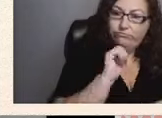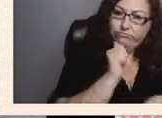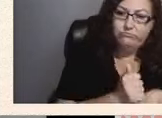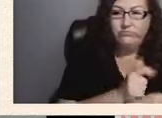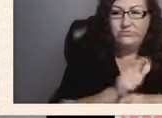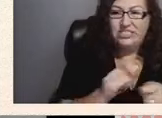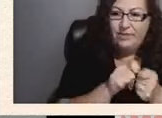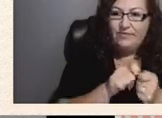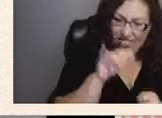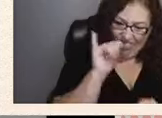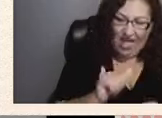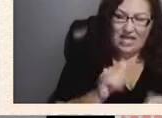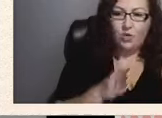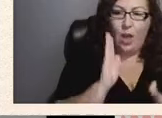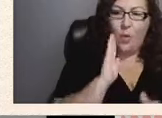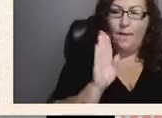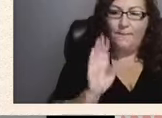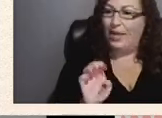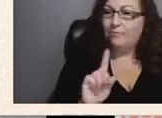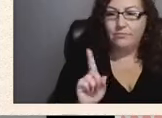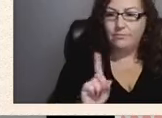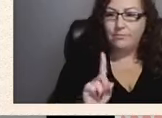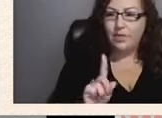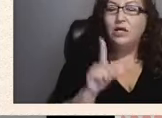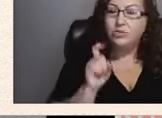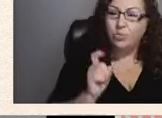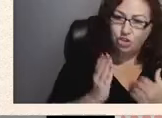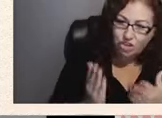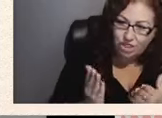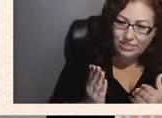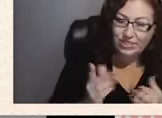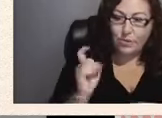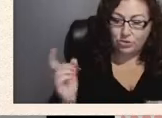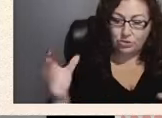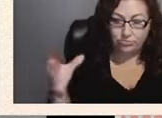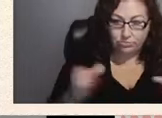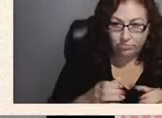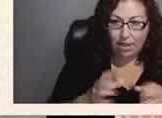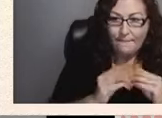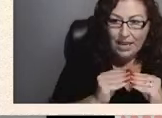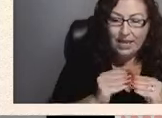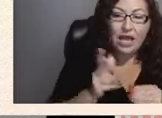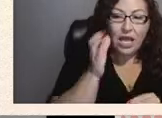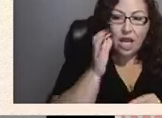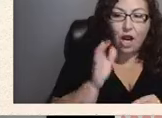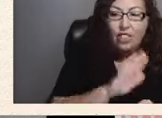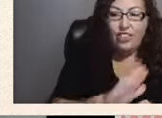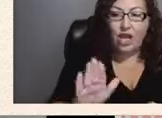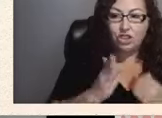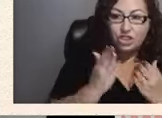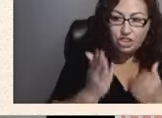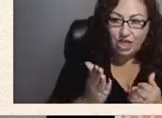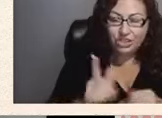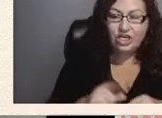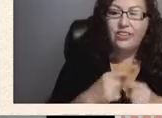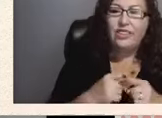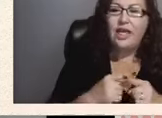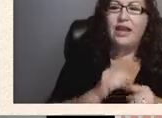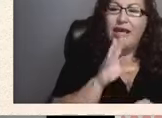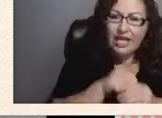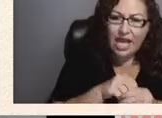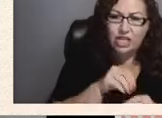this is the way it's going to be. You're supposed to come in to those meetings, hearing their suggestions, and then actively engage in the